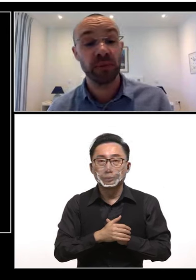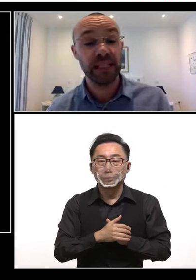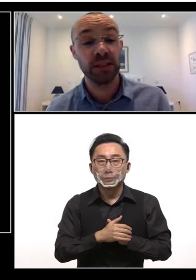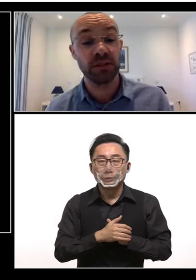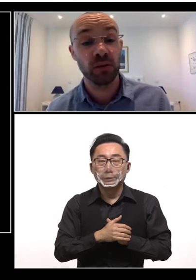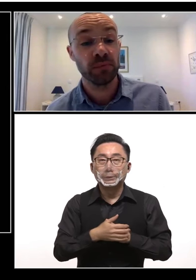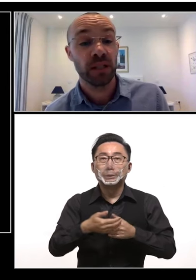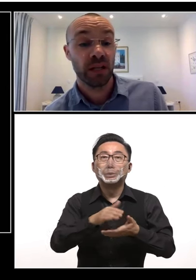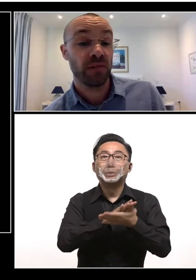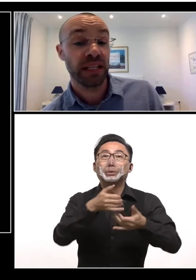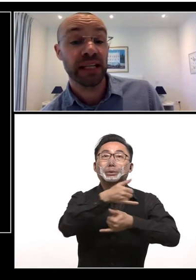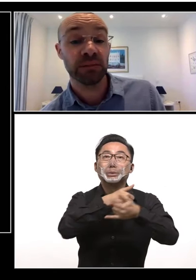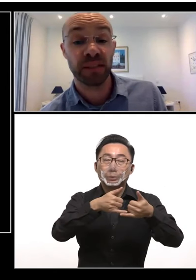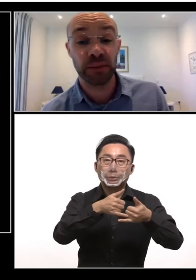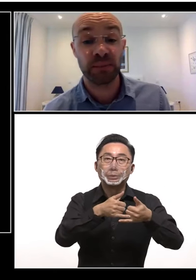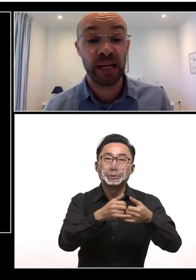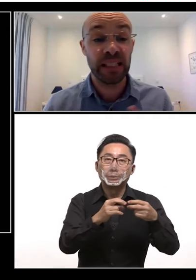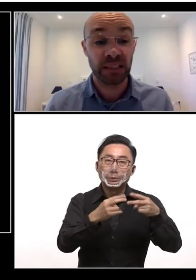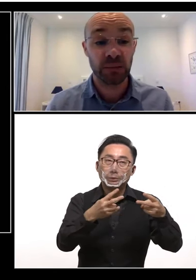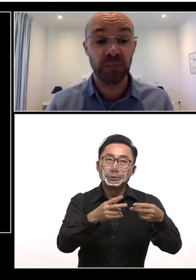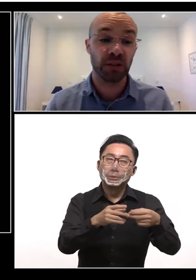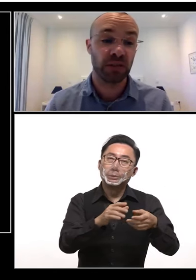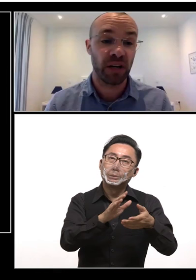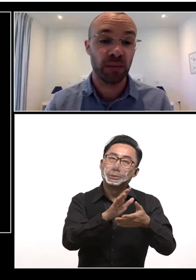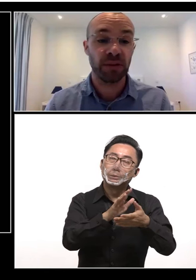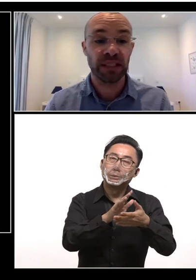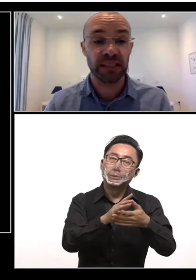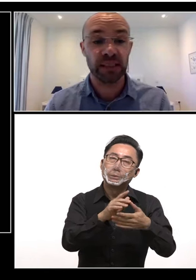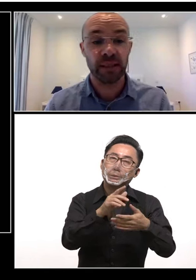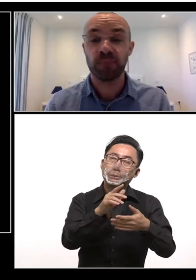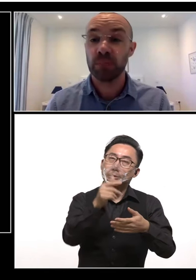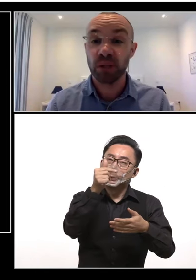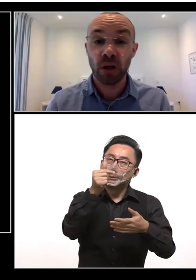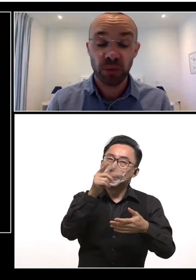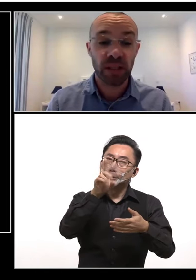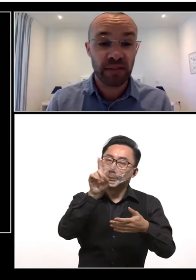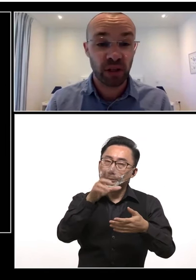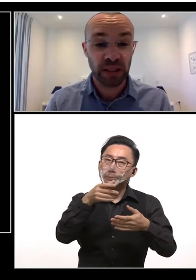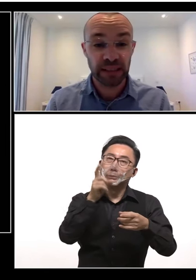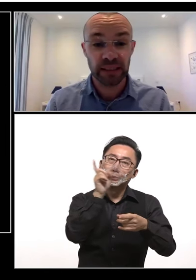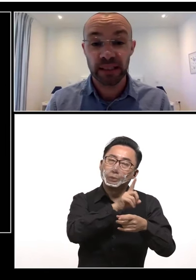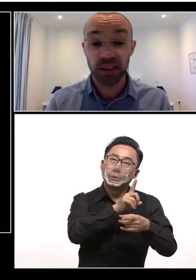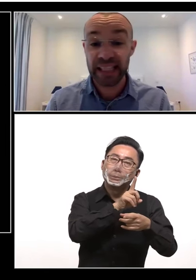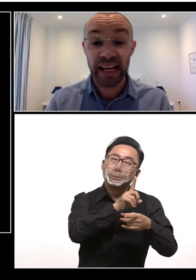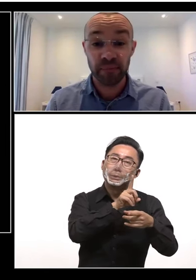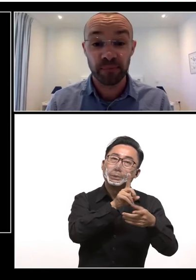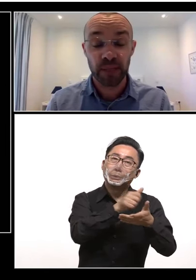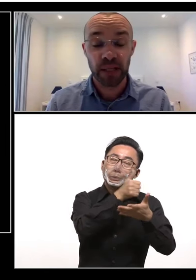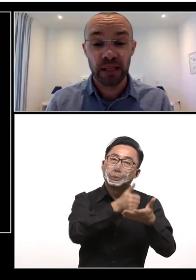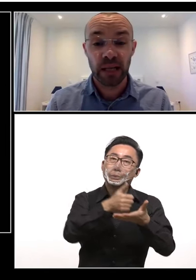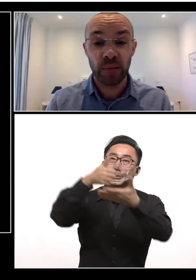away from the industry norm, over the years we've had to explain and sometimes justify our process, but not to our deaf colleagues. They just get